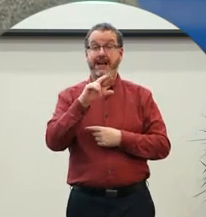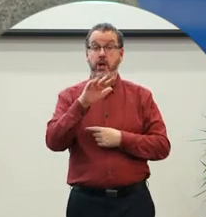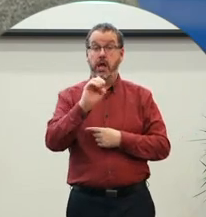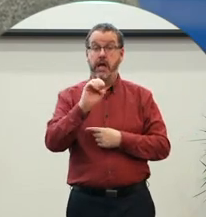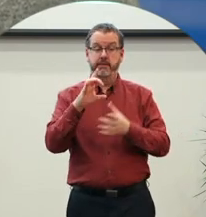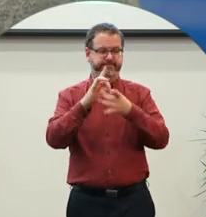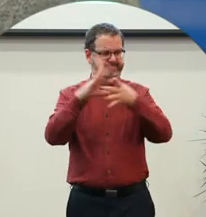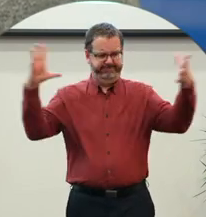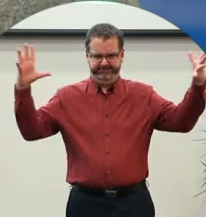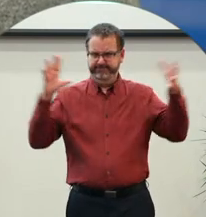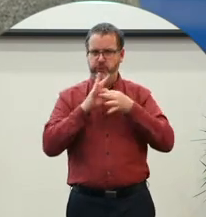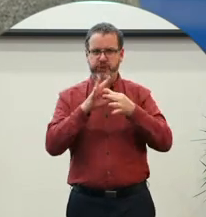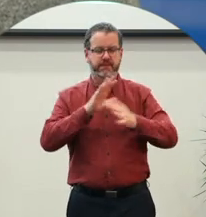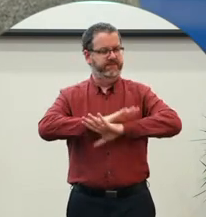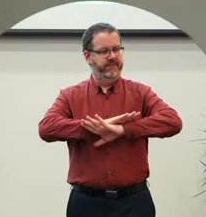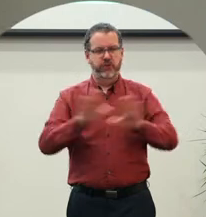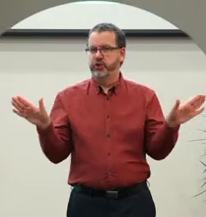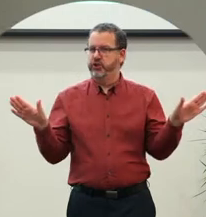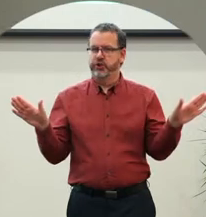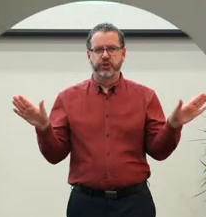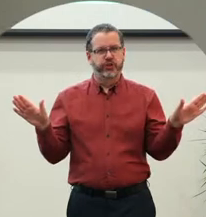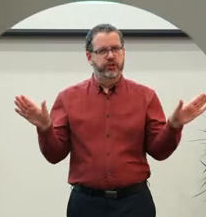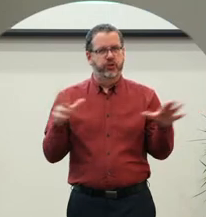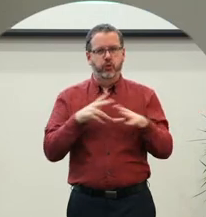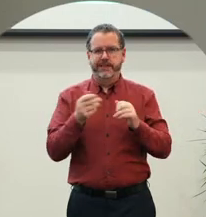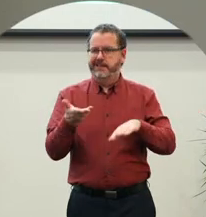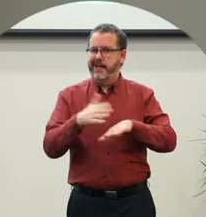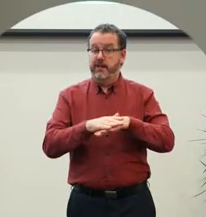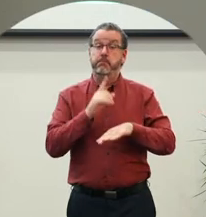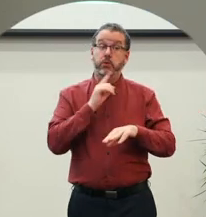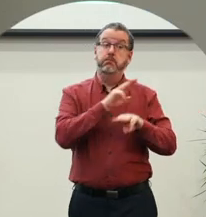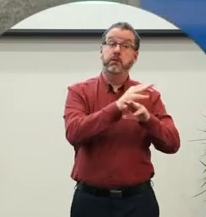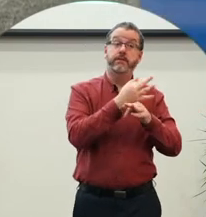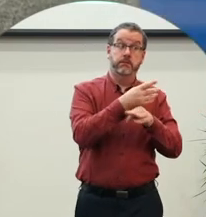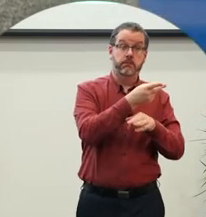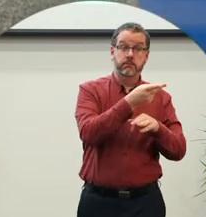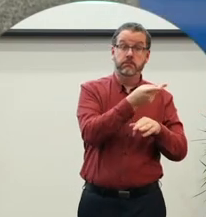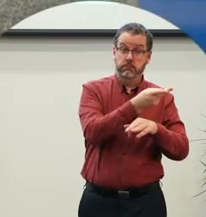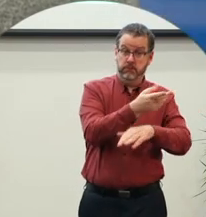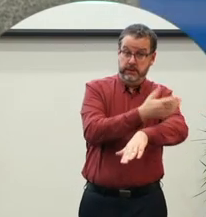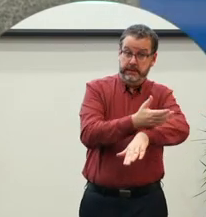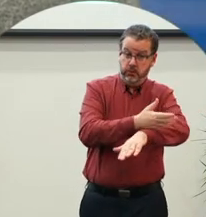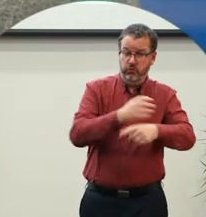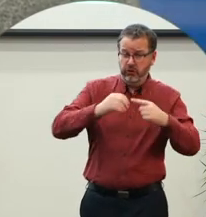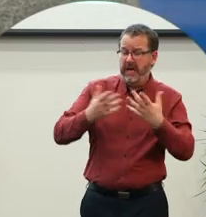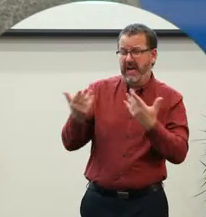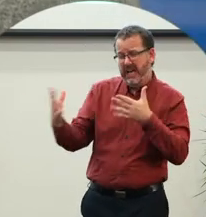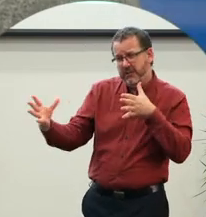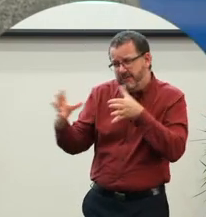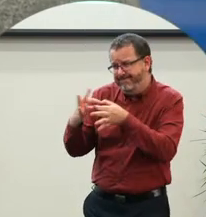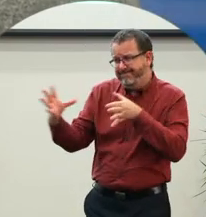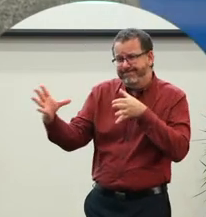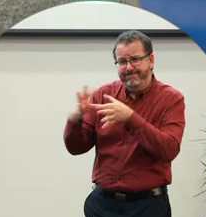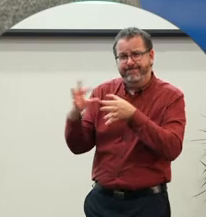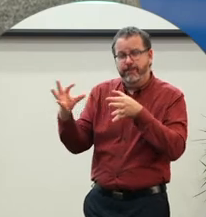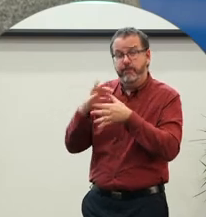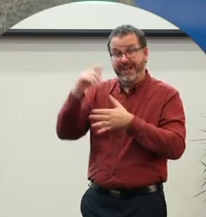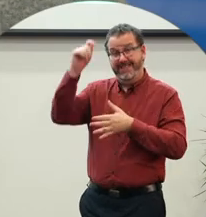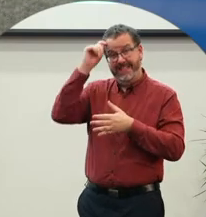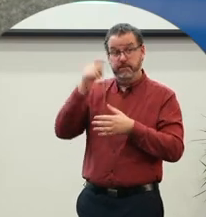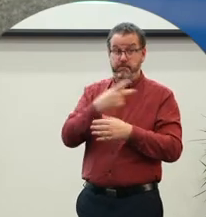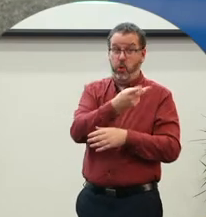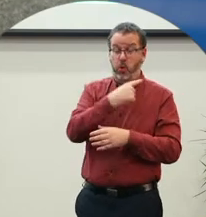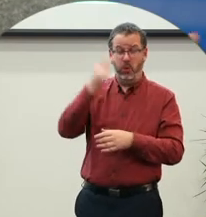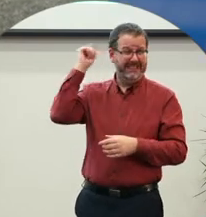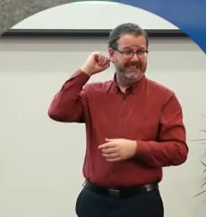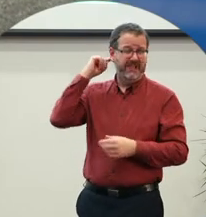never had a relationship for the rest of their lives. But her parents did, you know, try to keep a relationship. I think they deeply, deeply hoped that they would get their daughter back. It